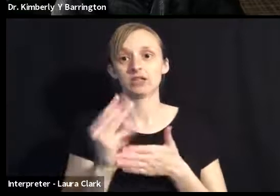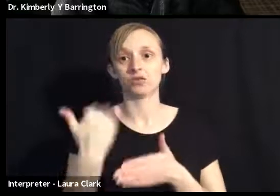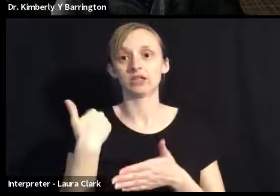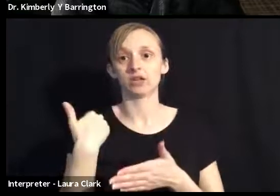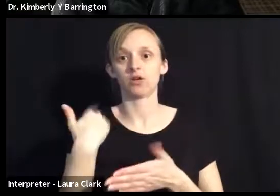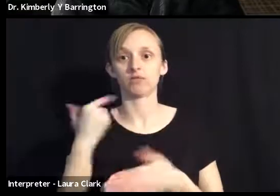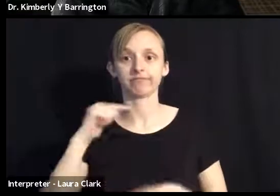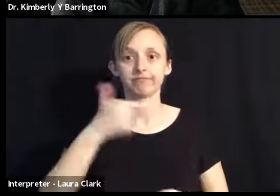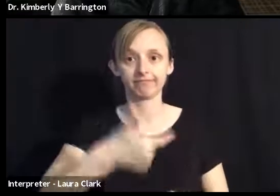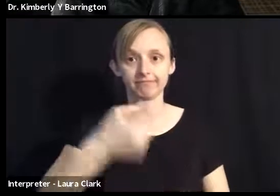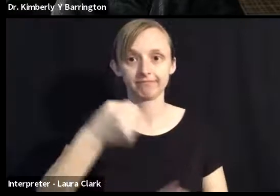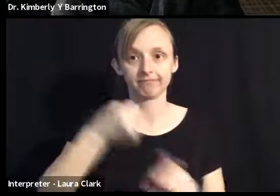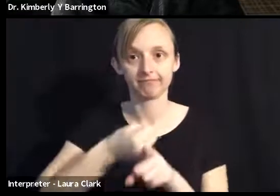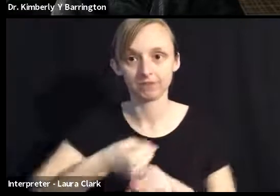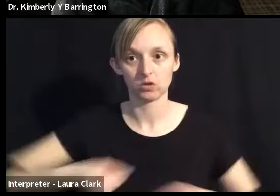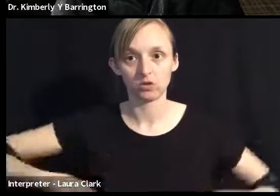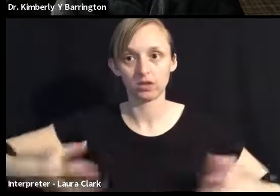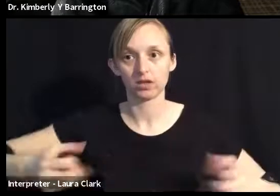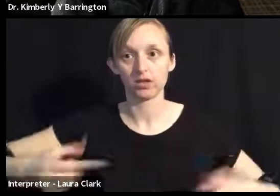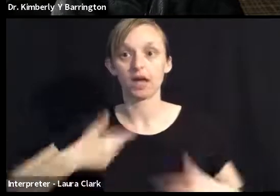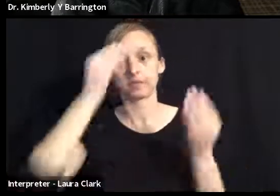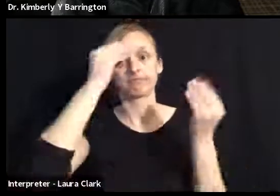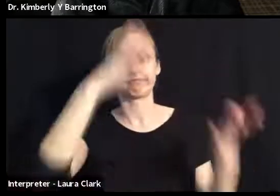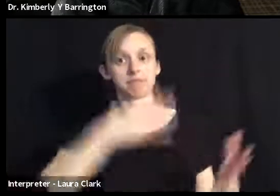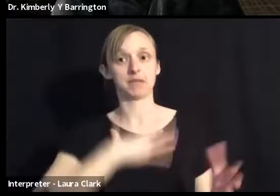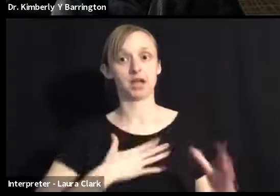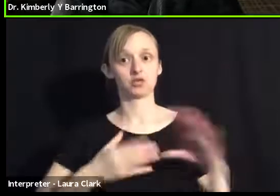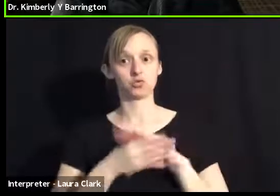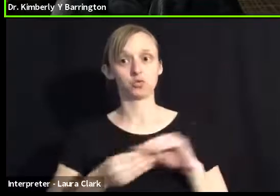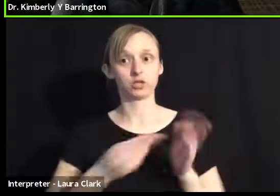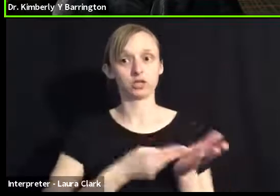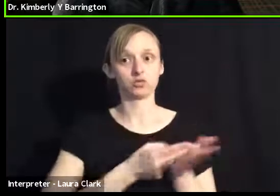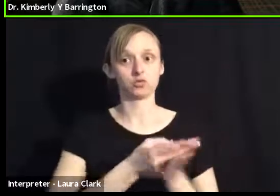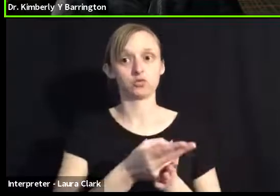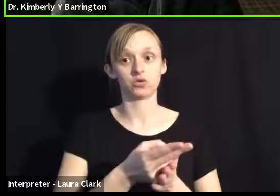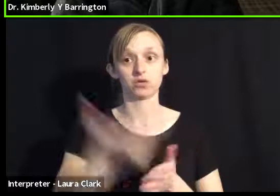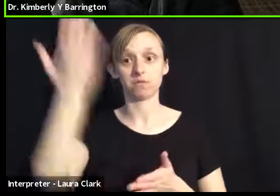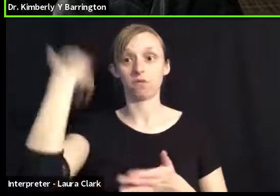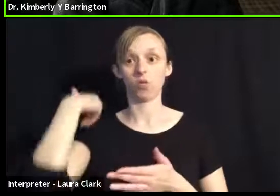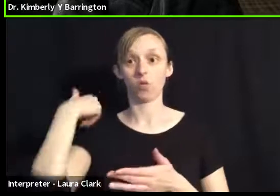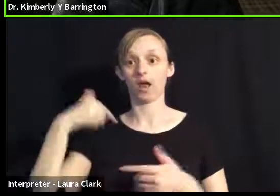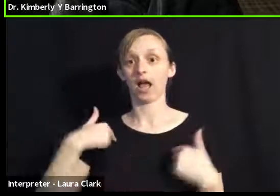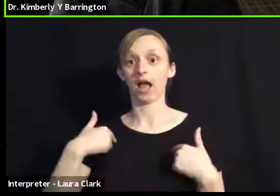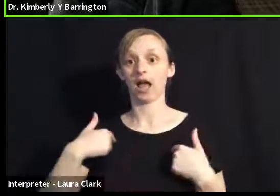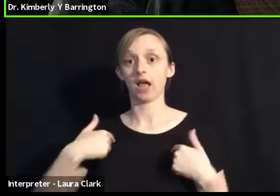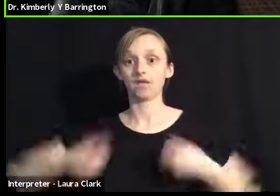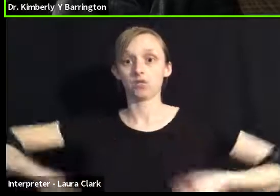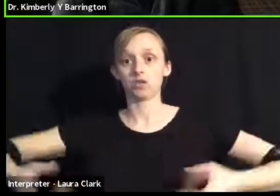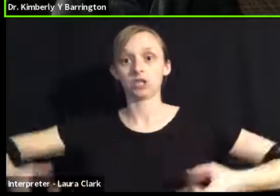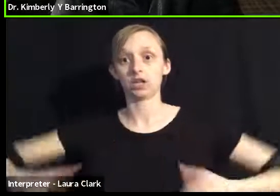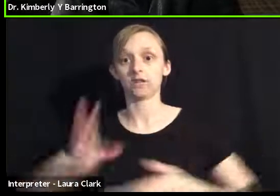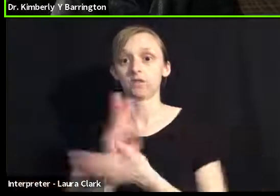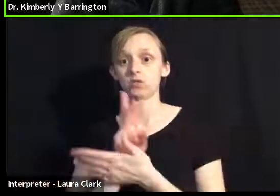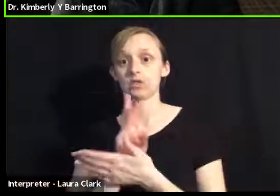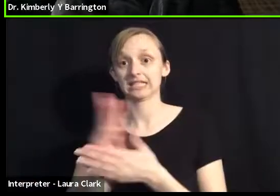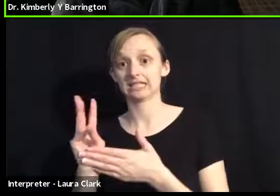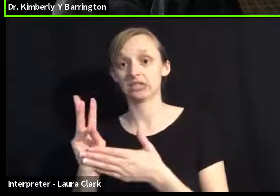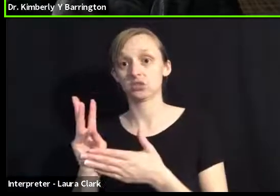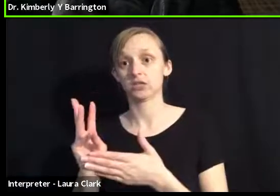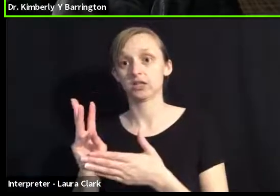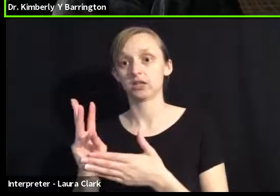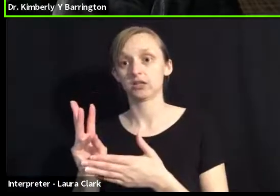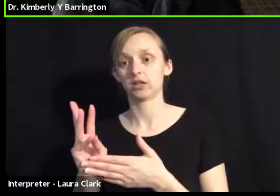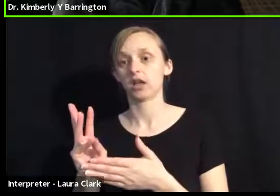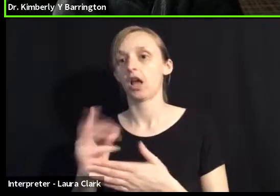And I'm gonna tell my truth. 6 weeks in, I know I could not have